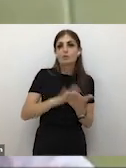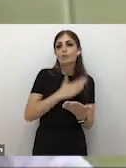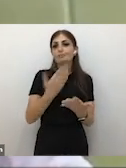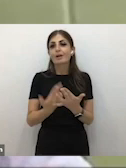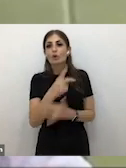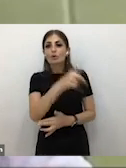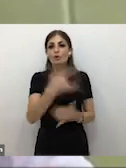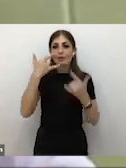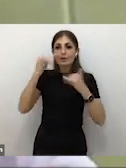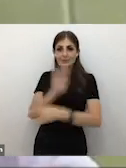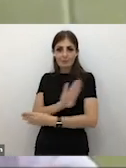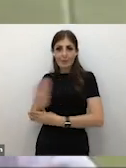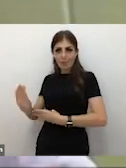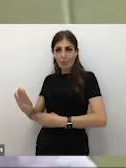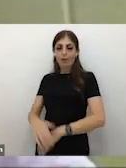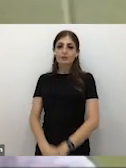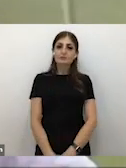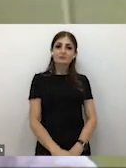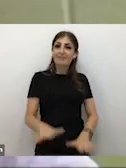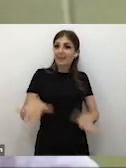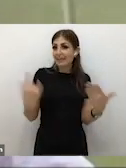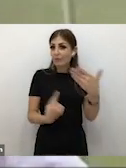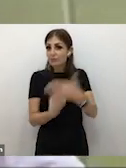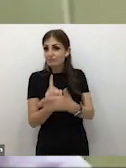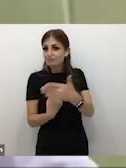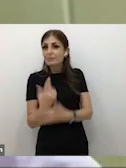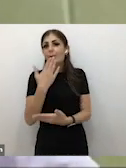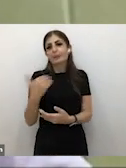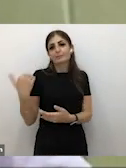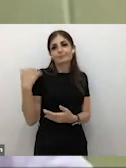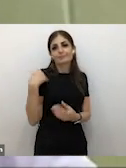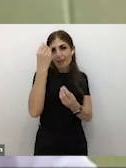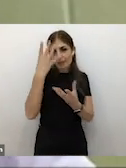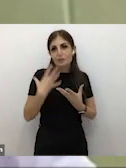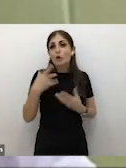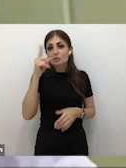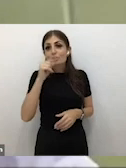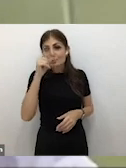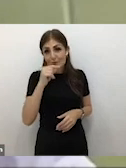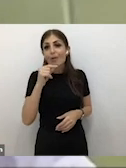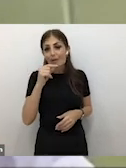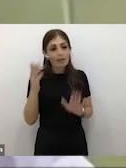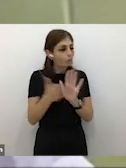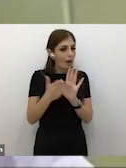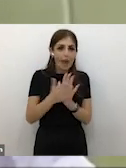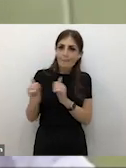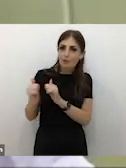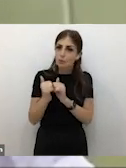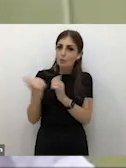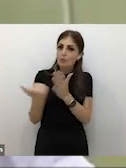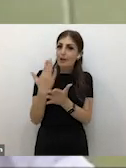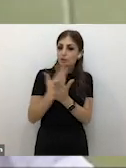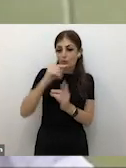for the assessment panel. For any of these options, please contact us as soon as you can. We're really happy to work with you to make this